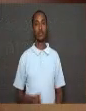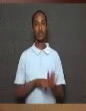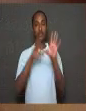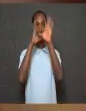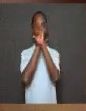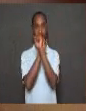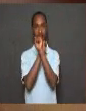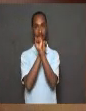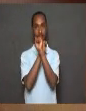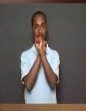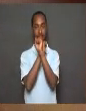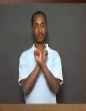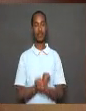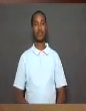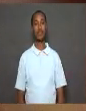Time's up.